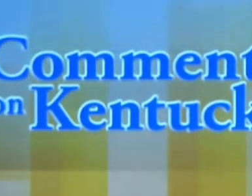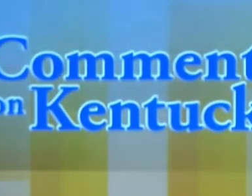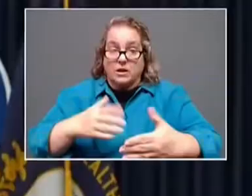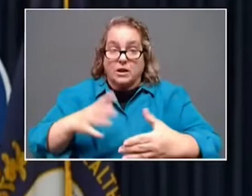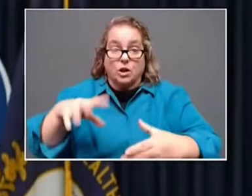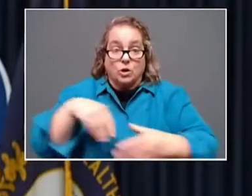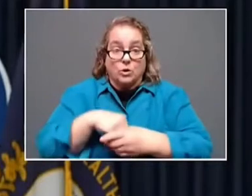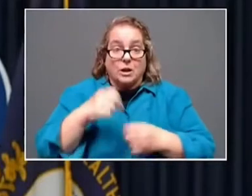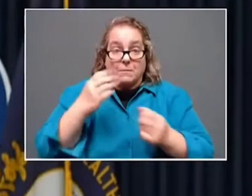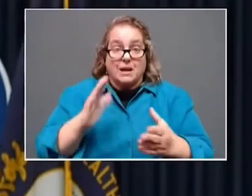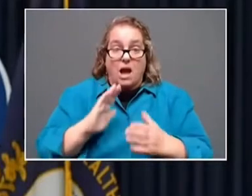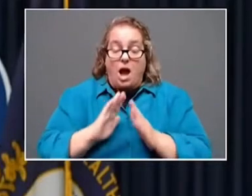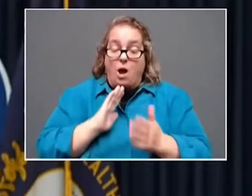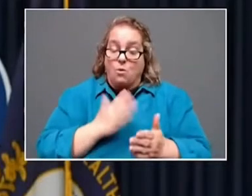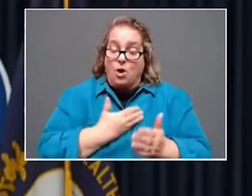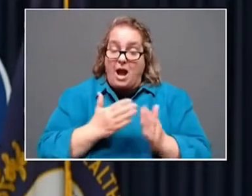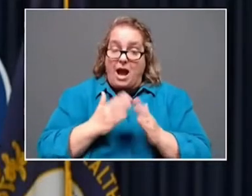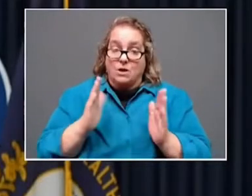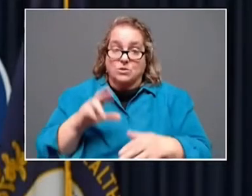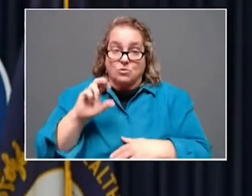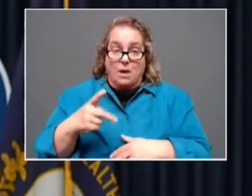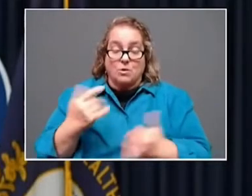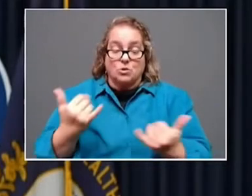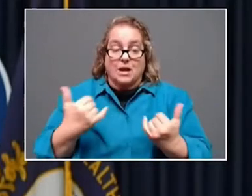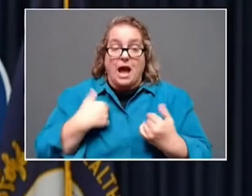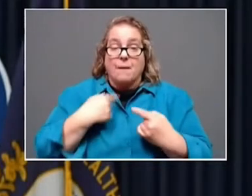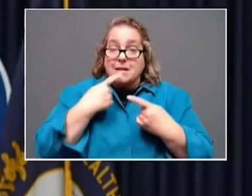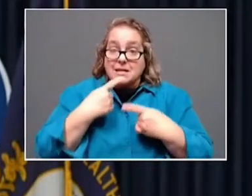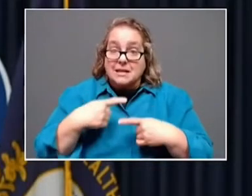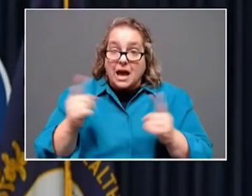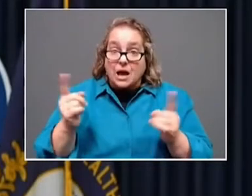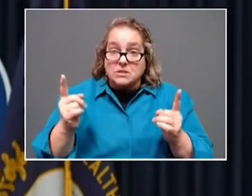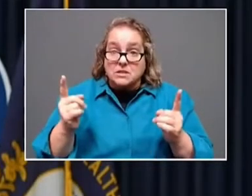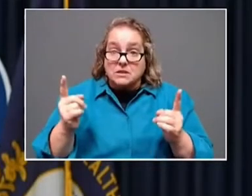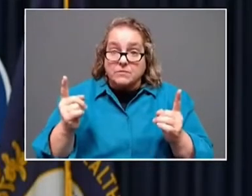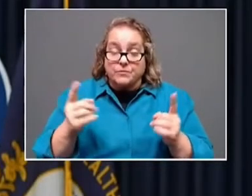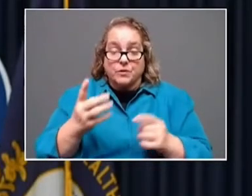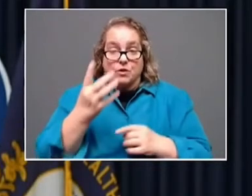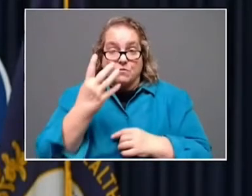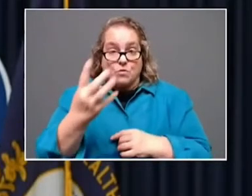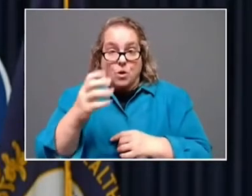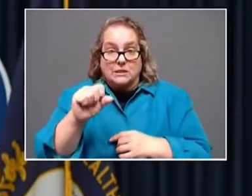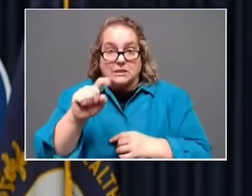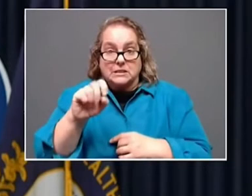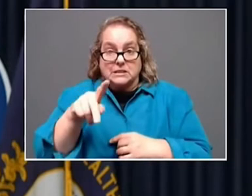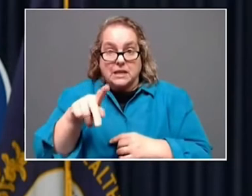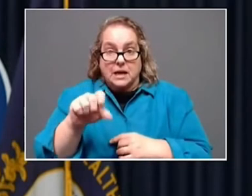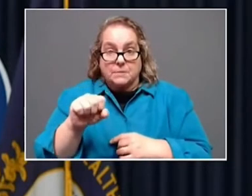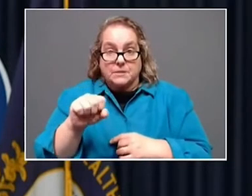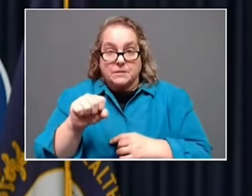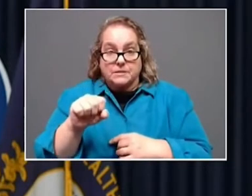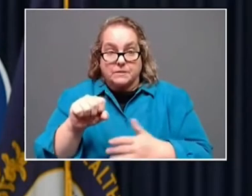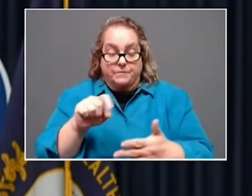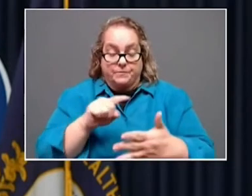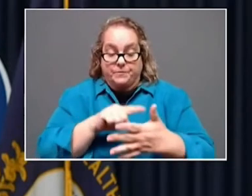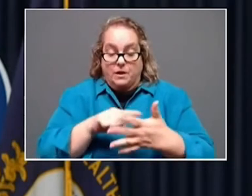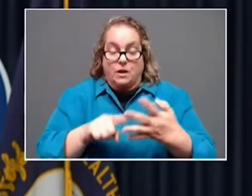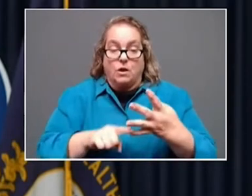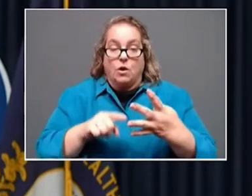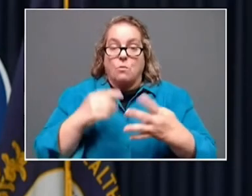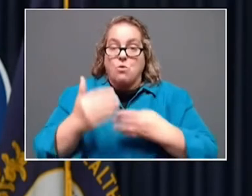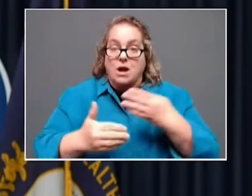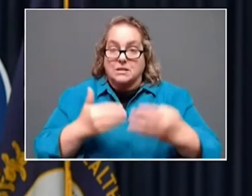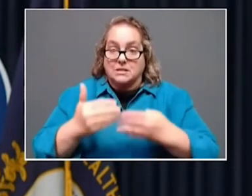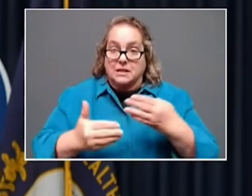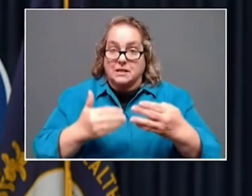legislature. Today, I'm announcing four steps that set out a process we're going to be engaged in